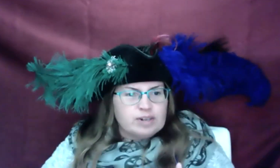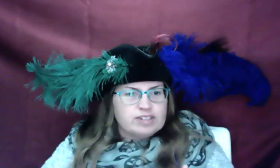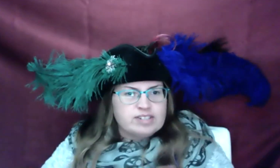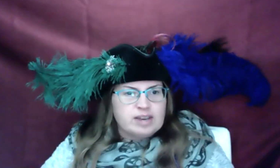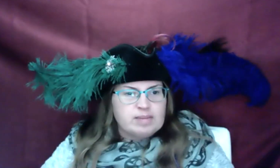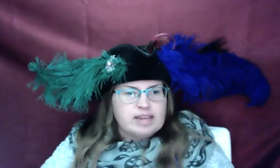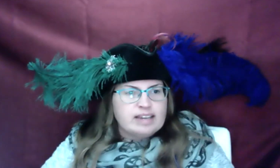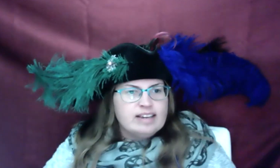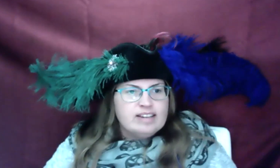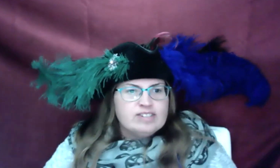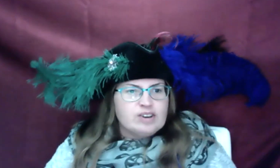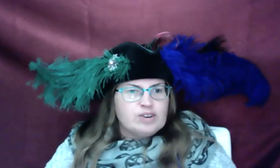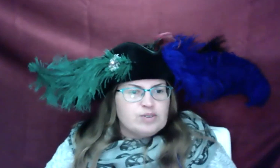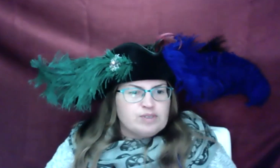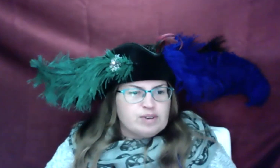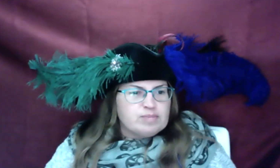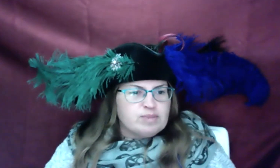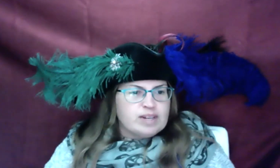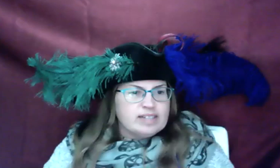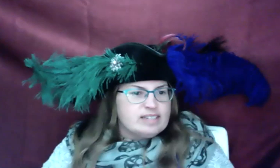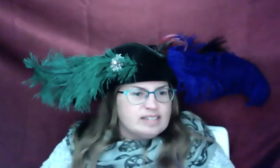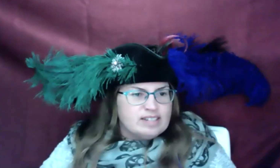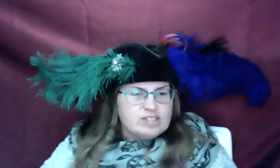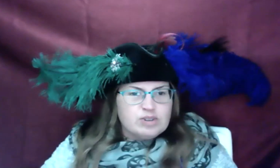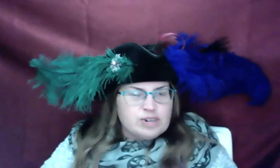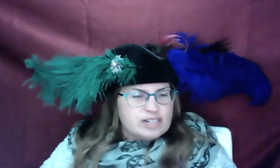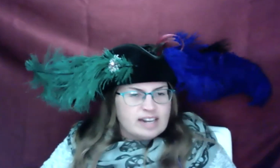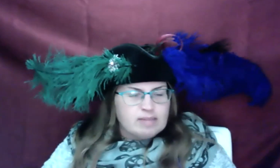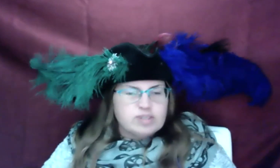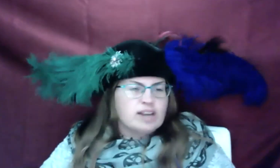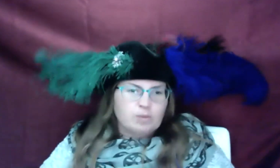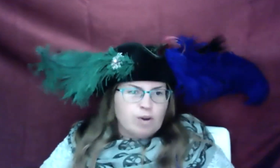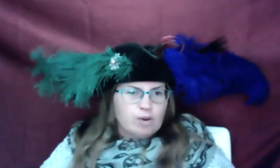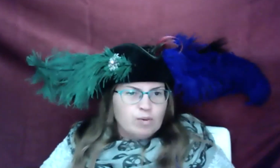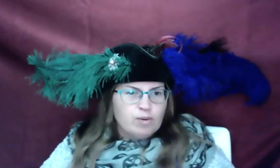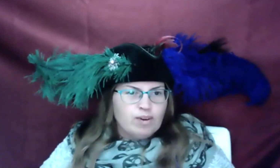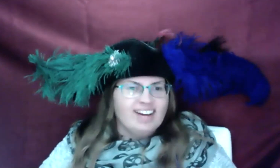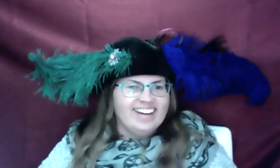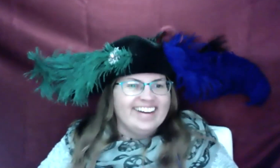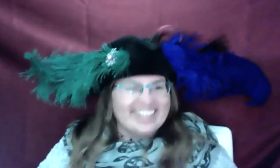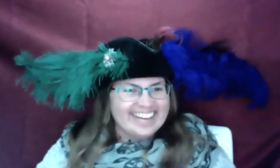and winter's coming. So from what Satora said, I'm just like, whoa,